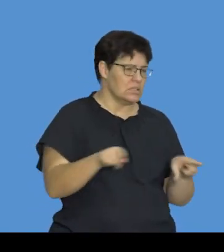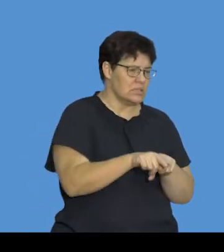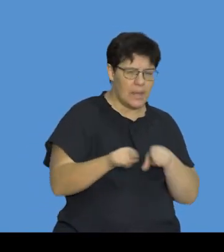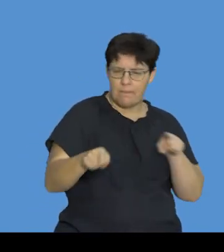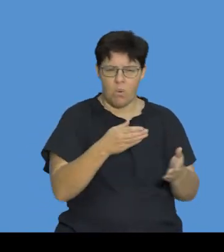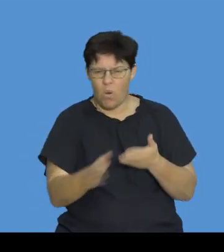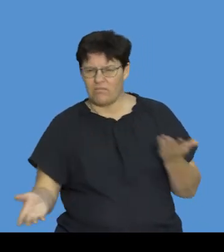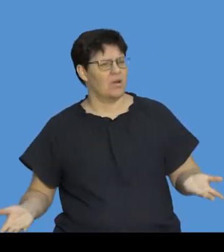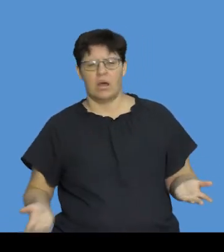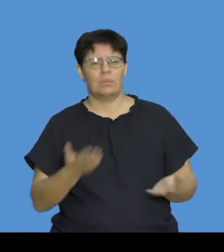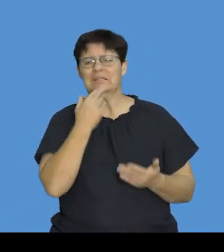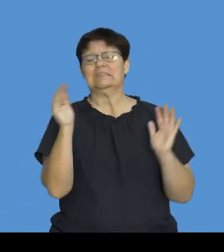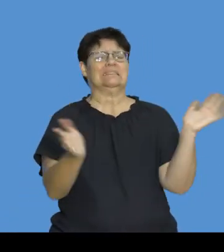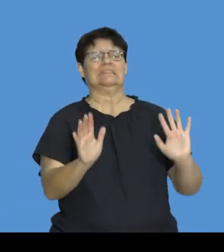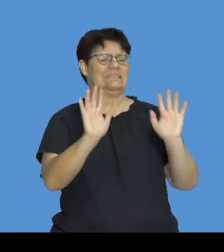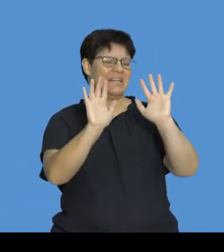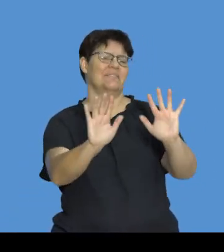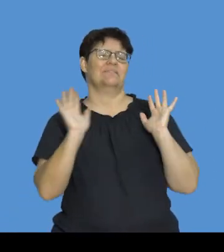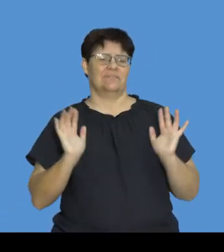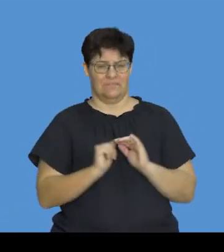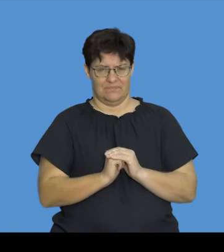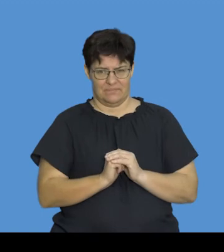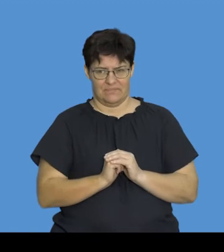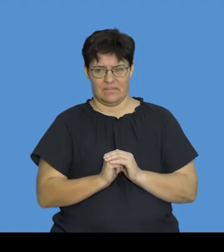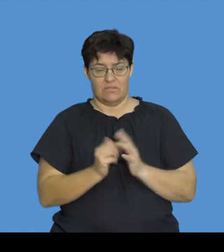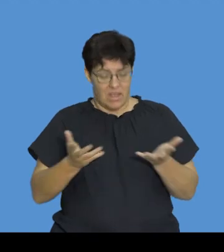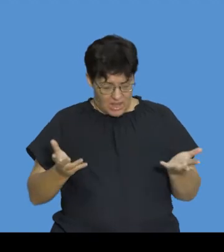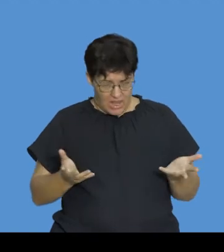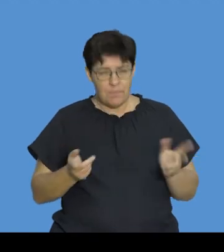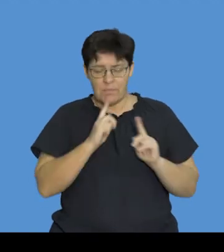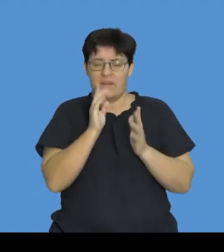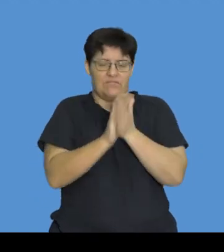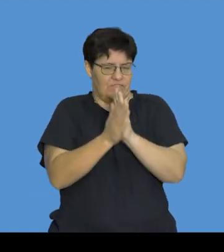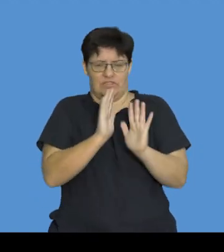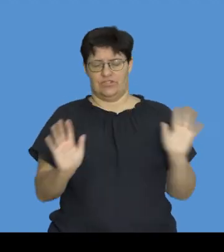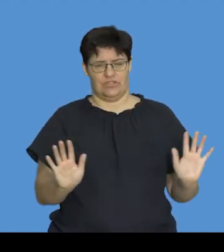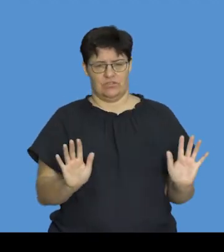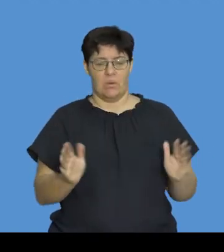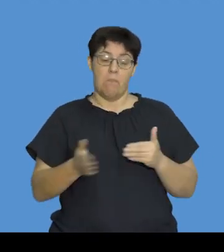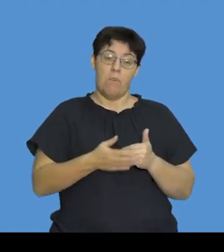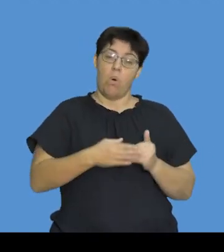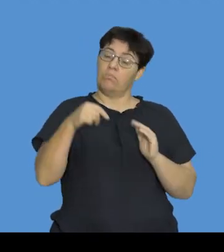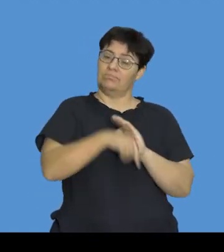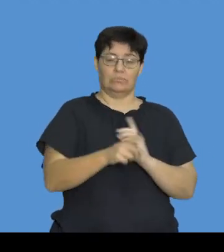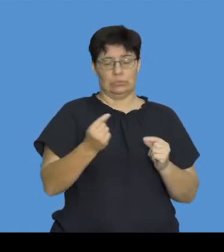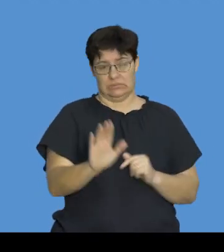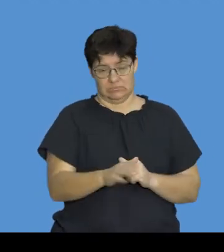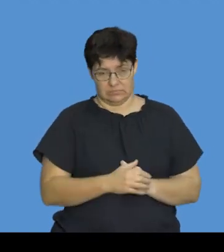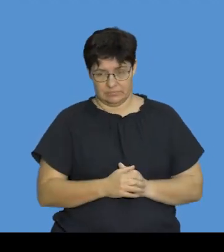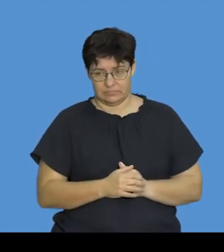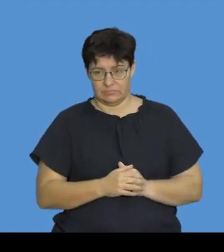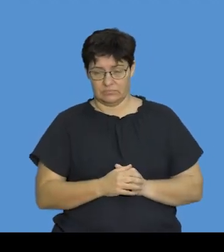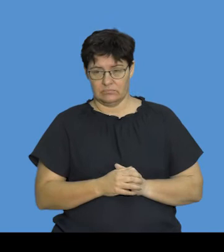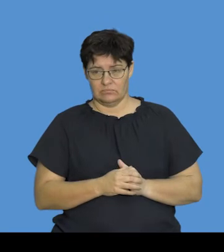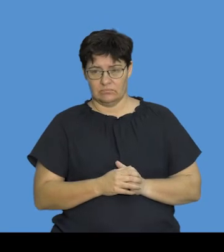these two things. Please don't even go there. When you are here, you are done. There's really nothing that you can do here. Just